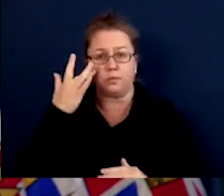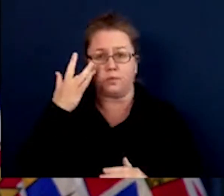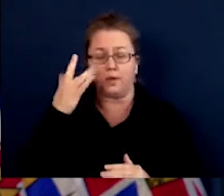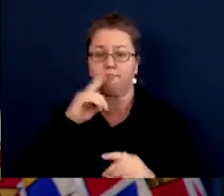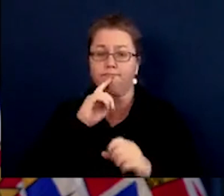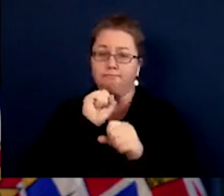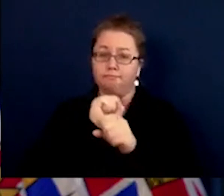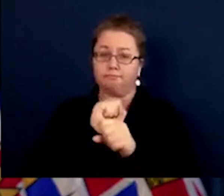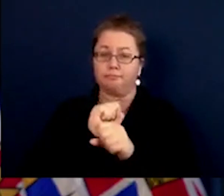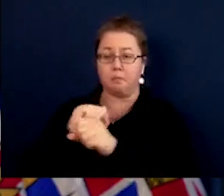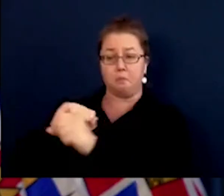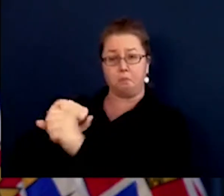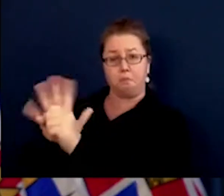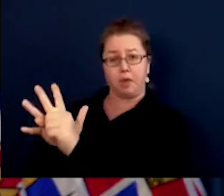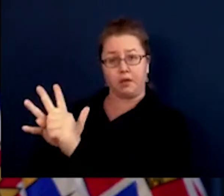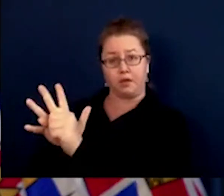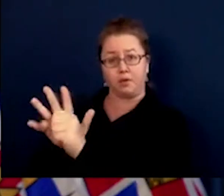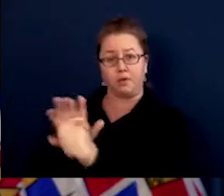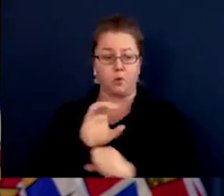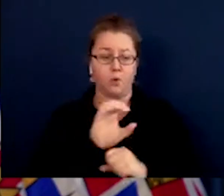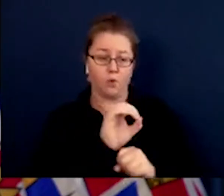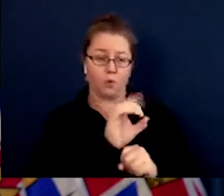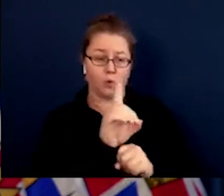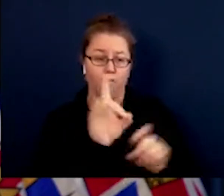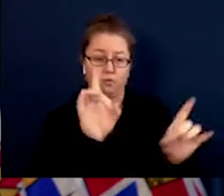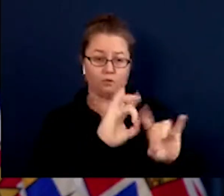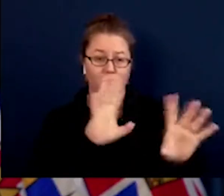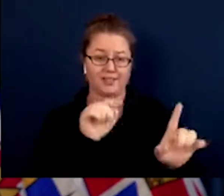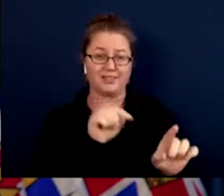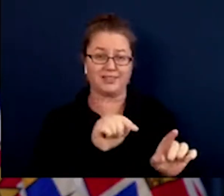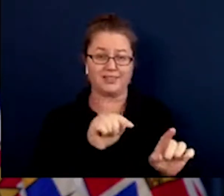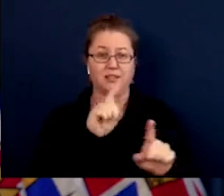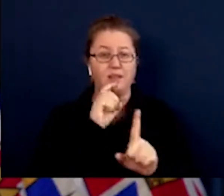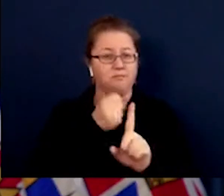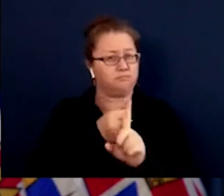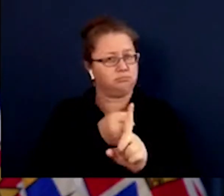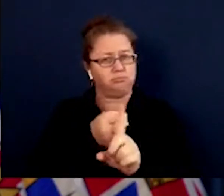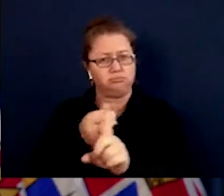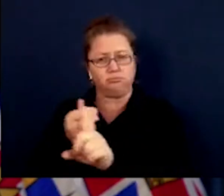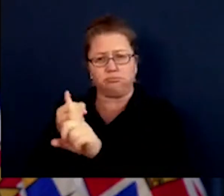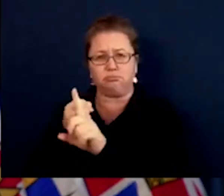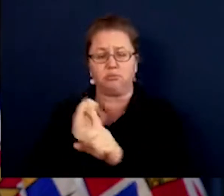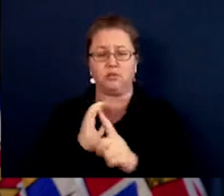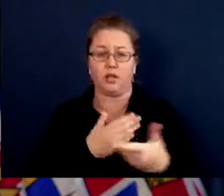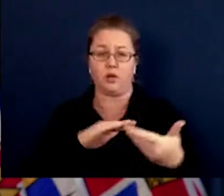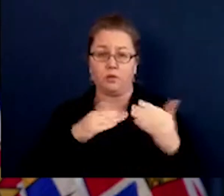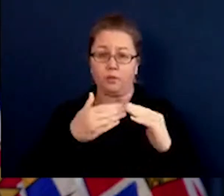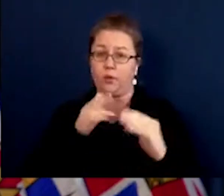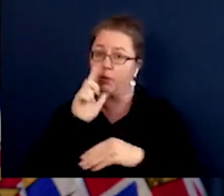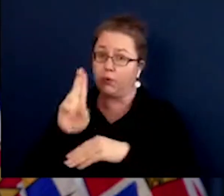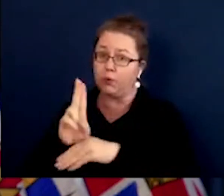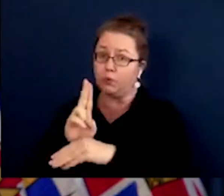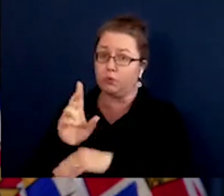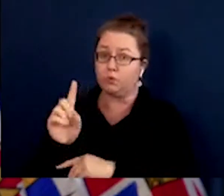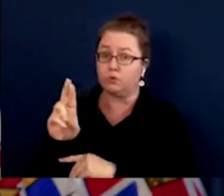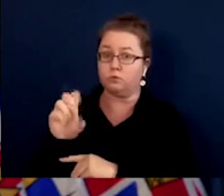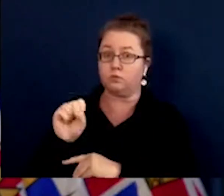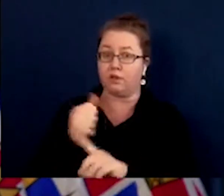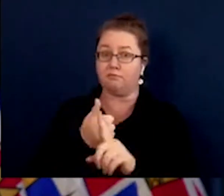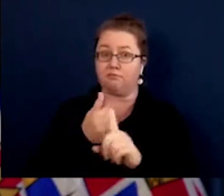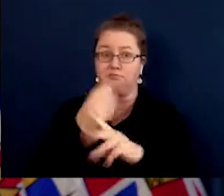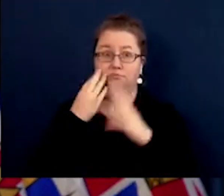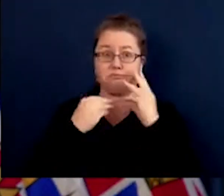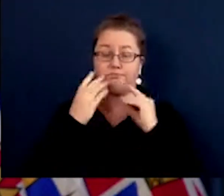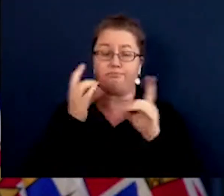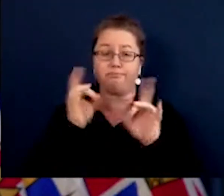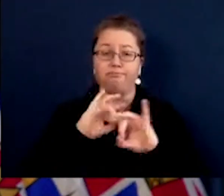the incredible toll that both the pandemic and our overdose crisis have taken on our communities and on people who use drugs in this